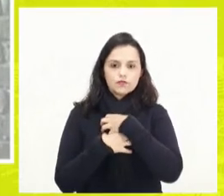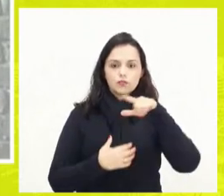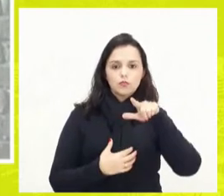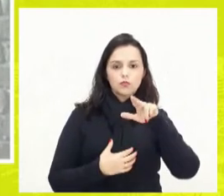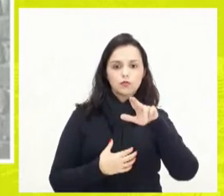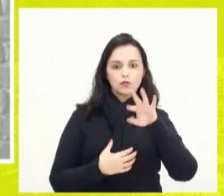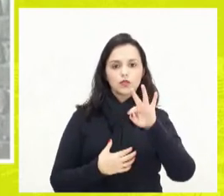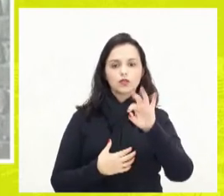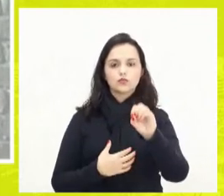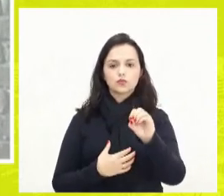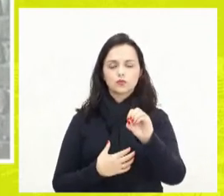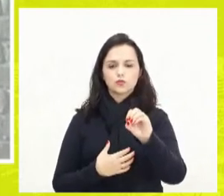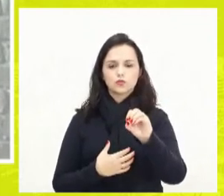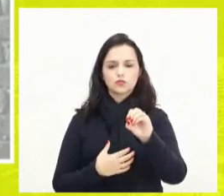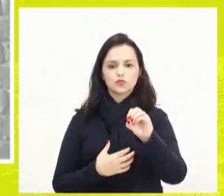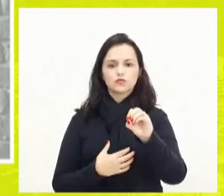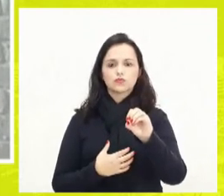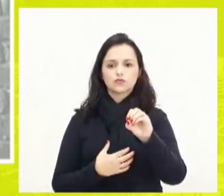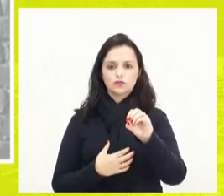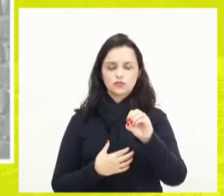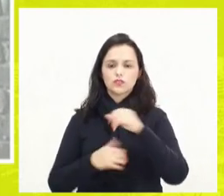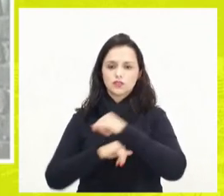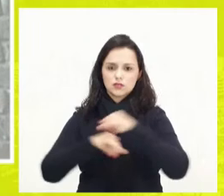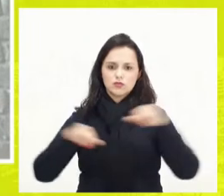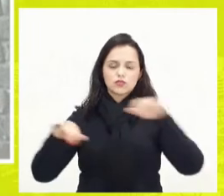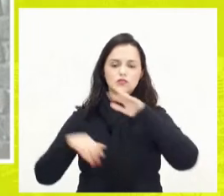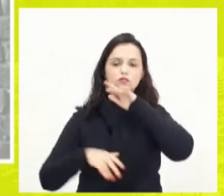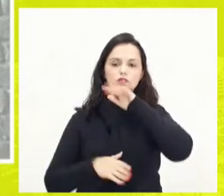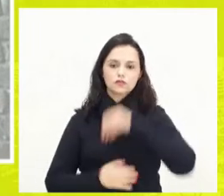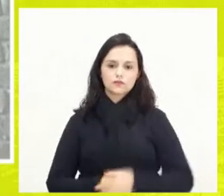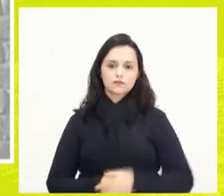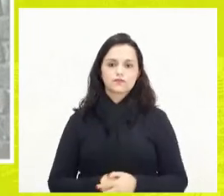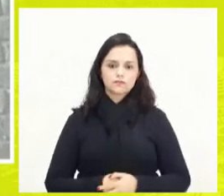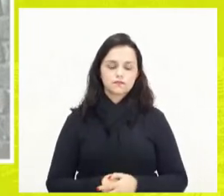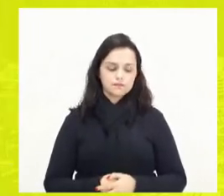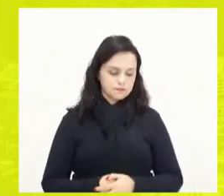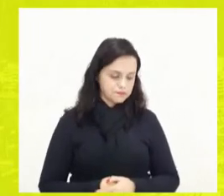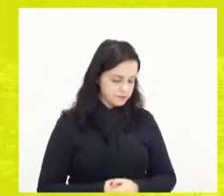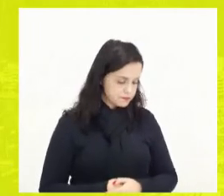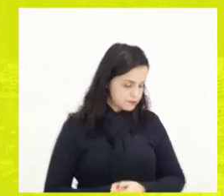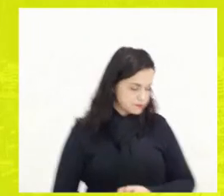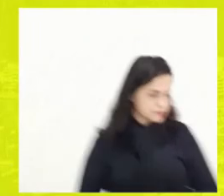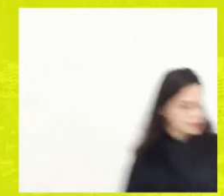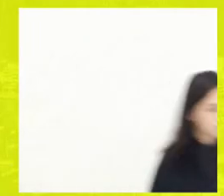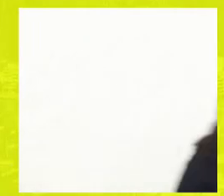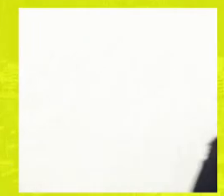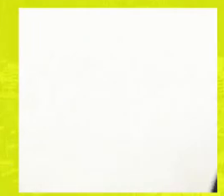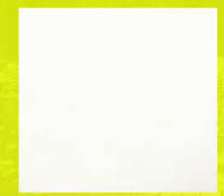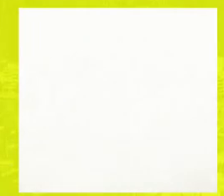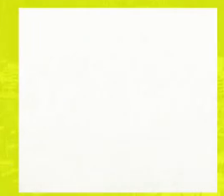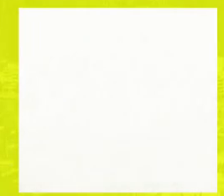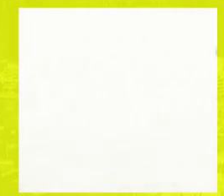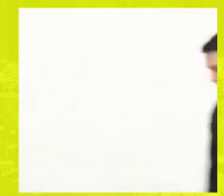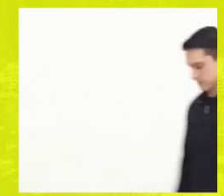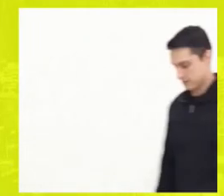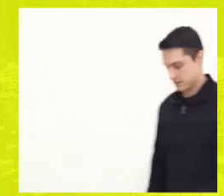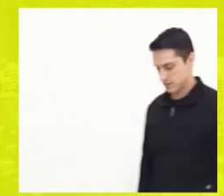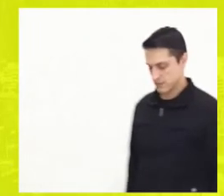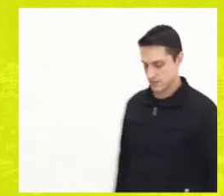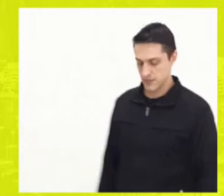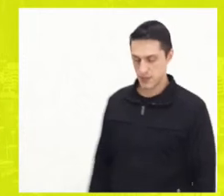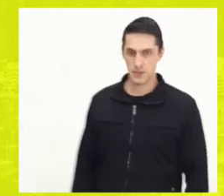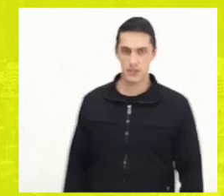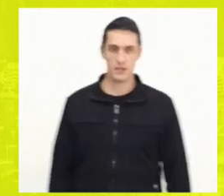this morning feeling that comes up because of this really really bad tragedy that we just